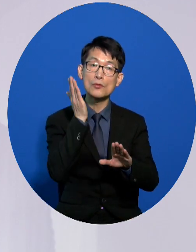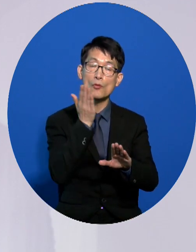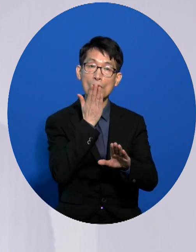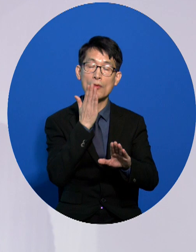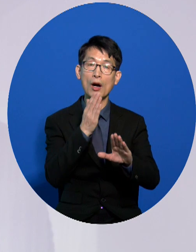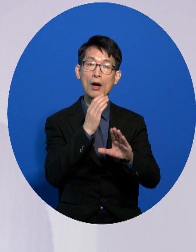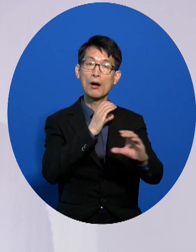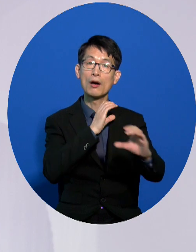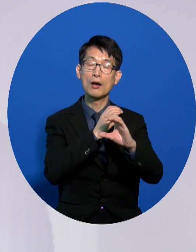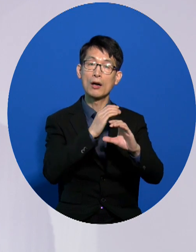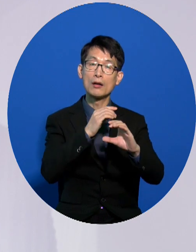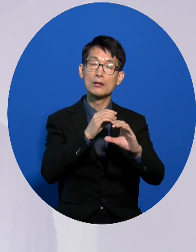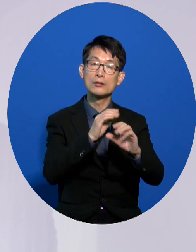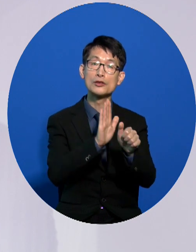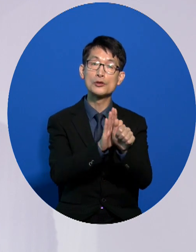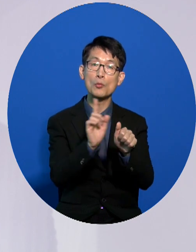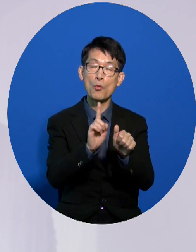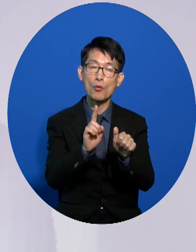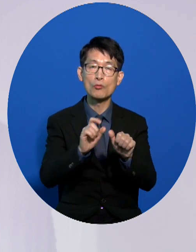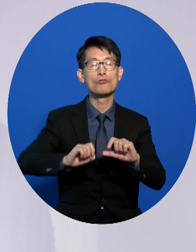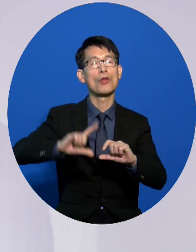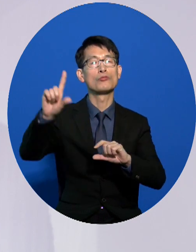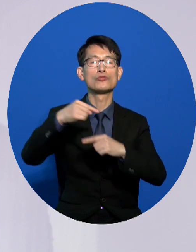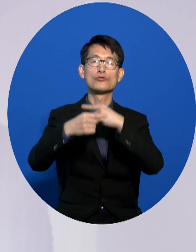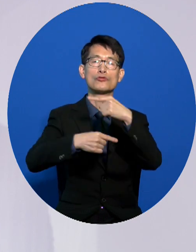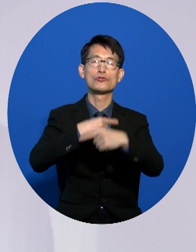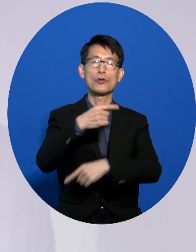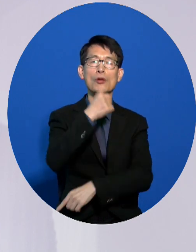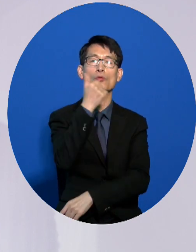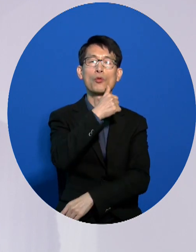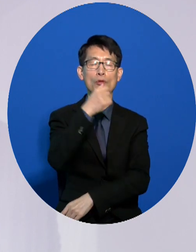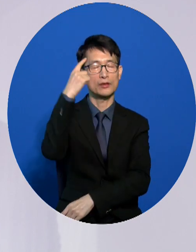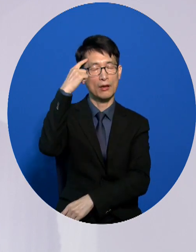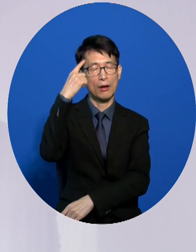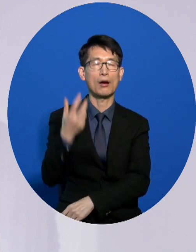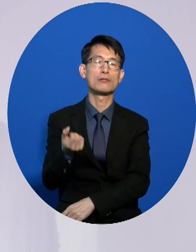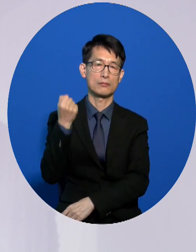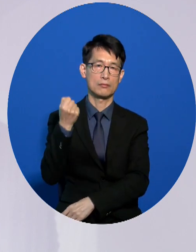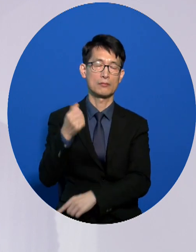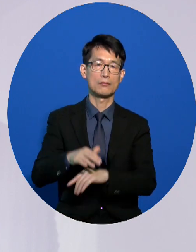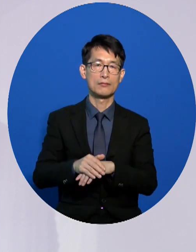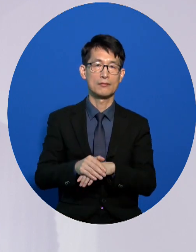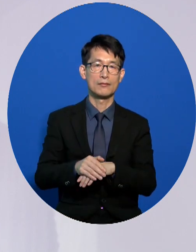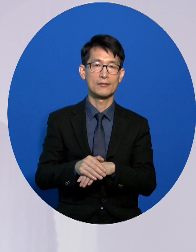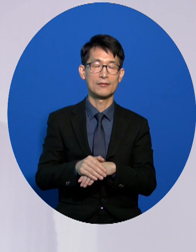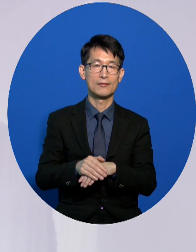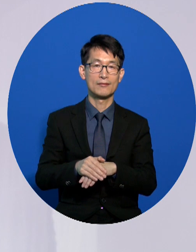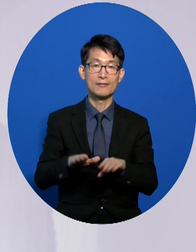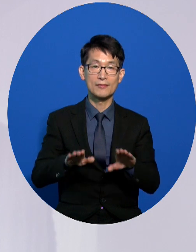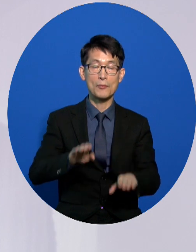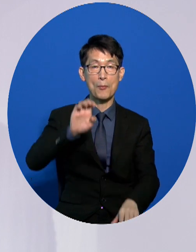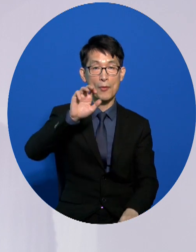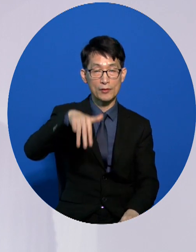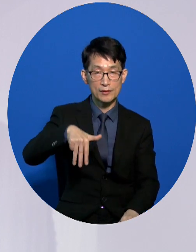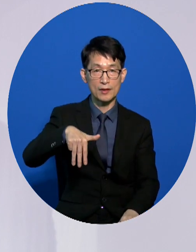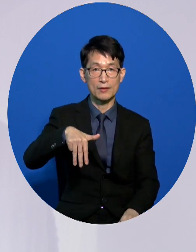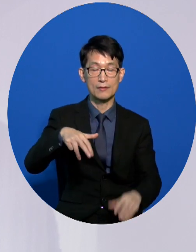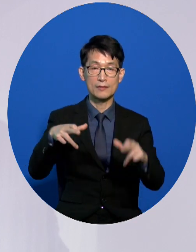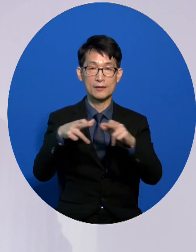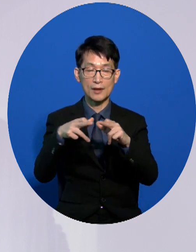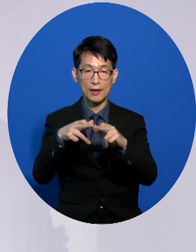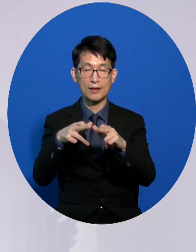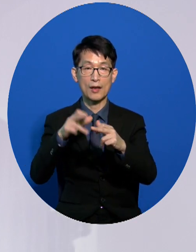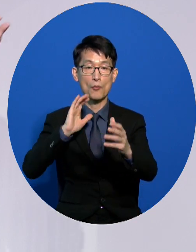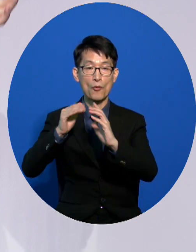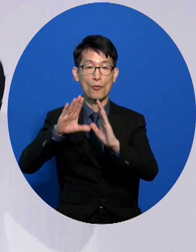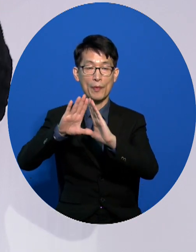impairment. So the communication support provided to those with hearing disability was mostly about sign